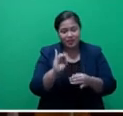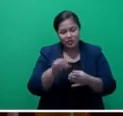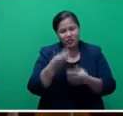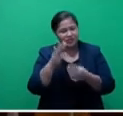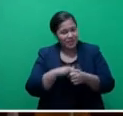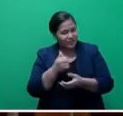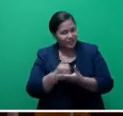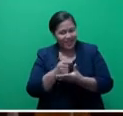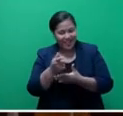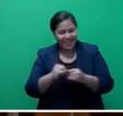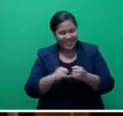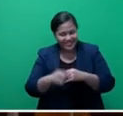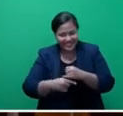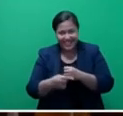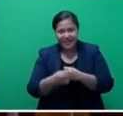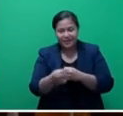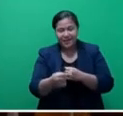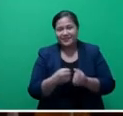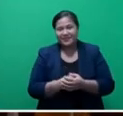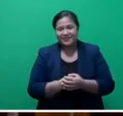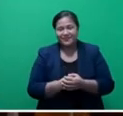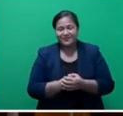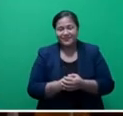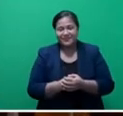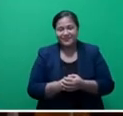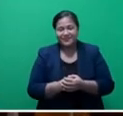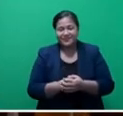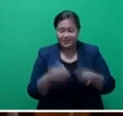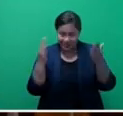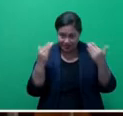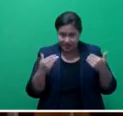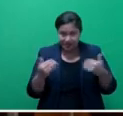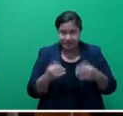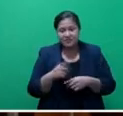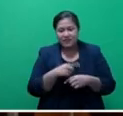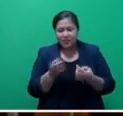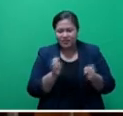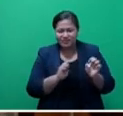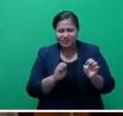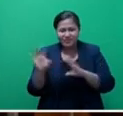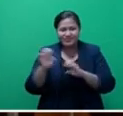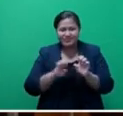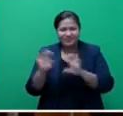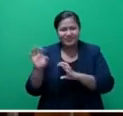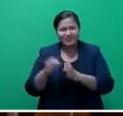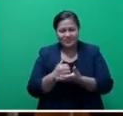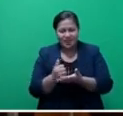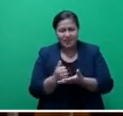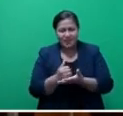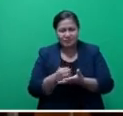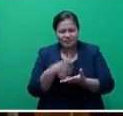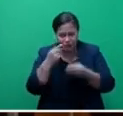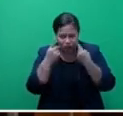livelihood. Mr. Speaker, sir, I apologize. Our re-export figures are evidence that a large majority of